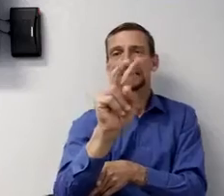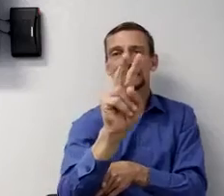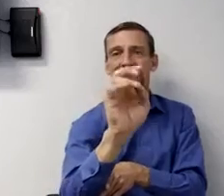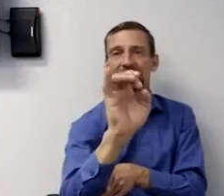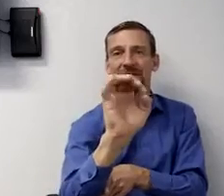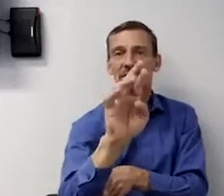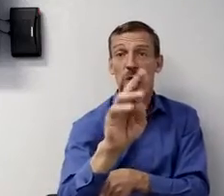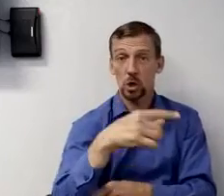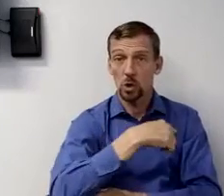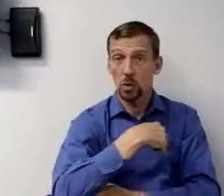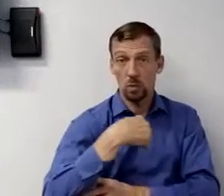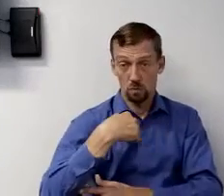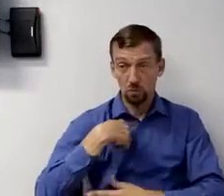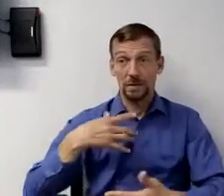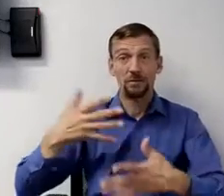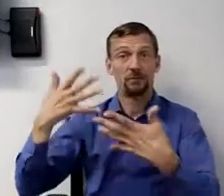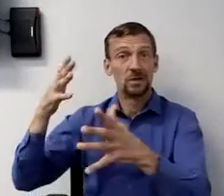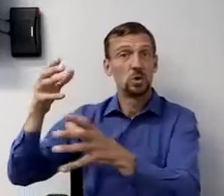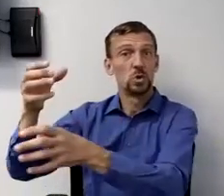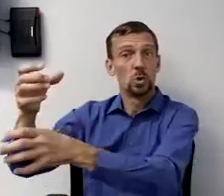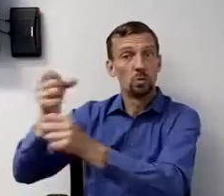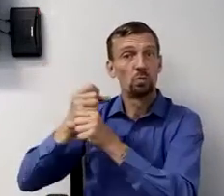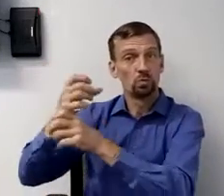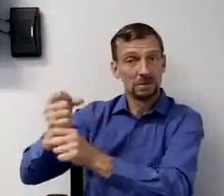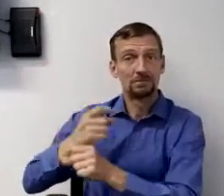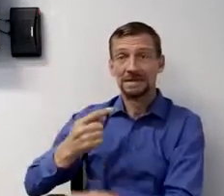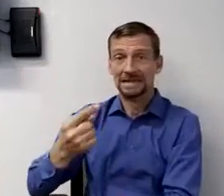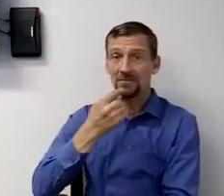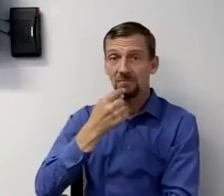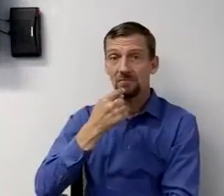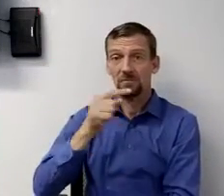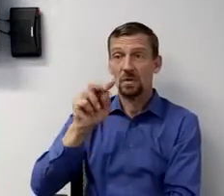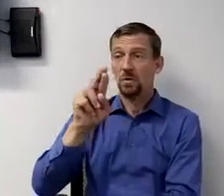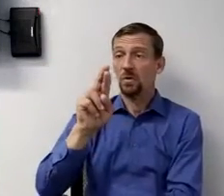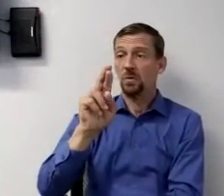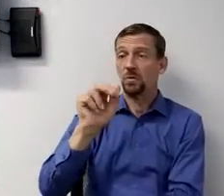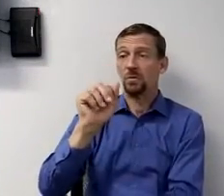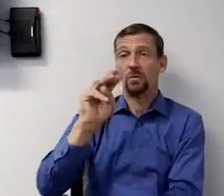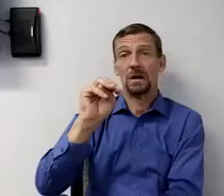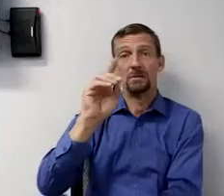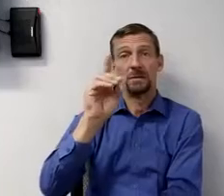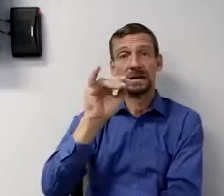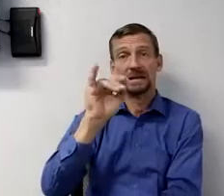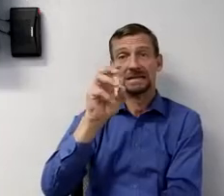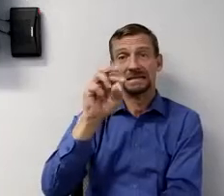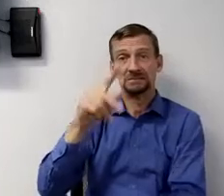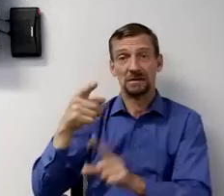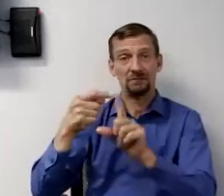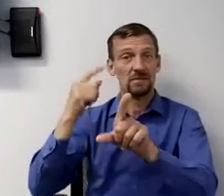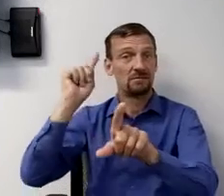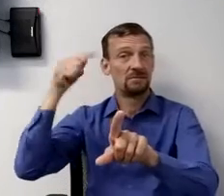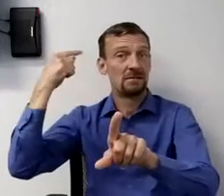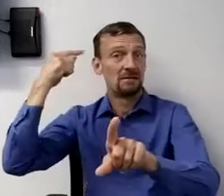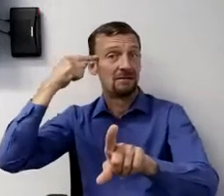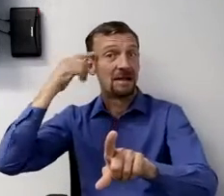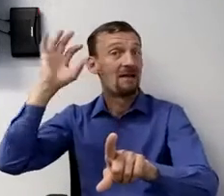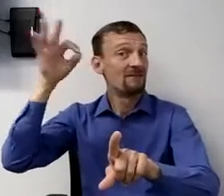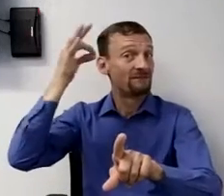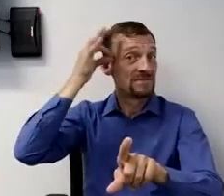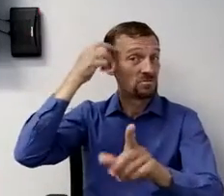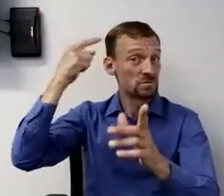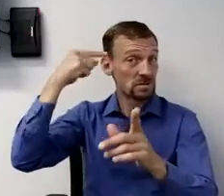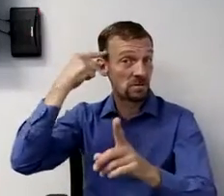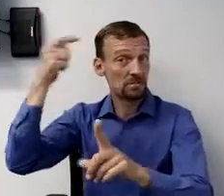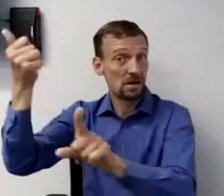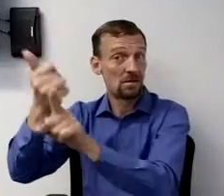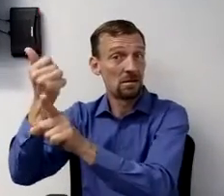we've been receiving allocations of remdesivir from the federal government now free of